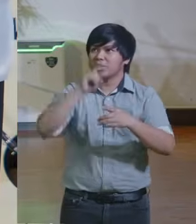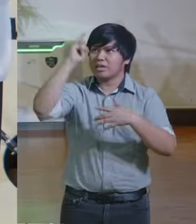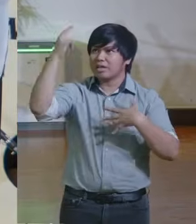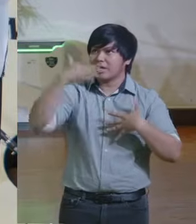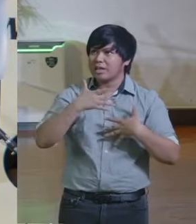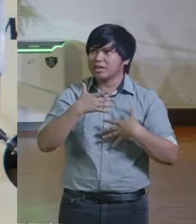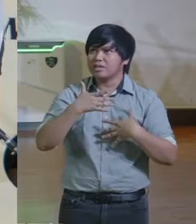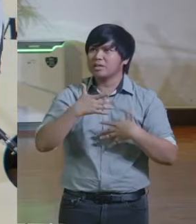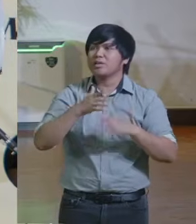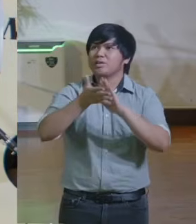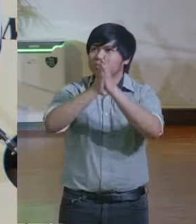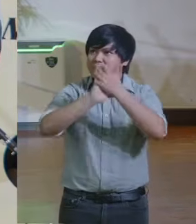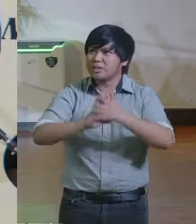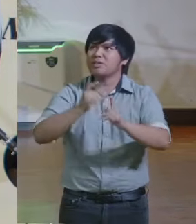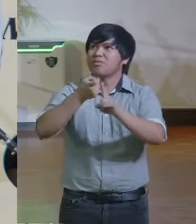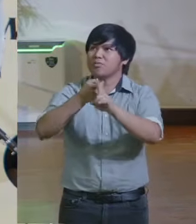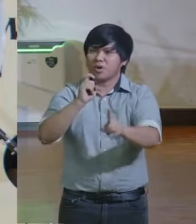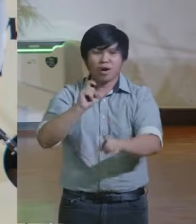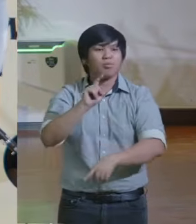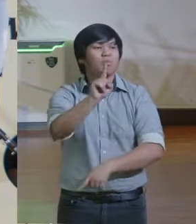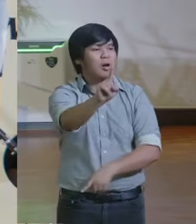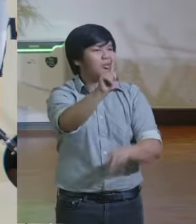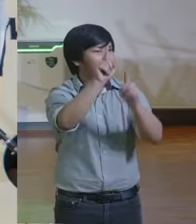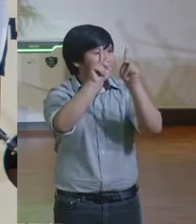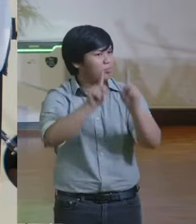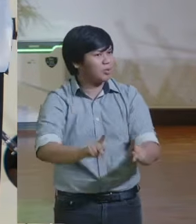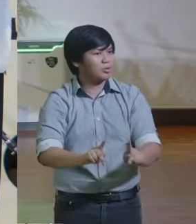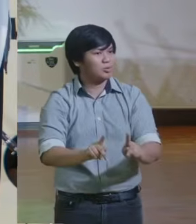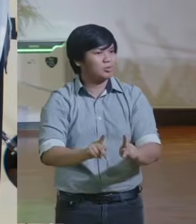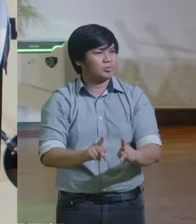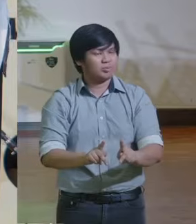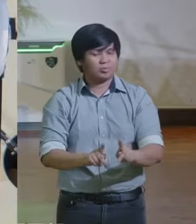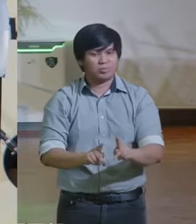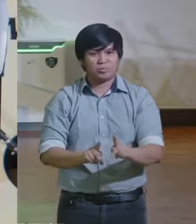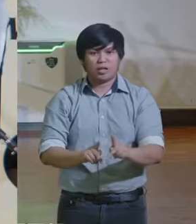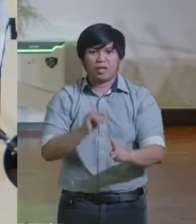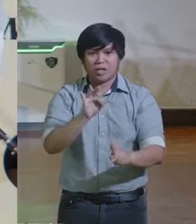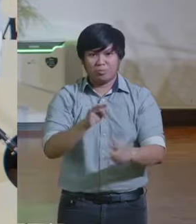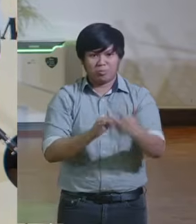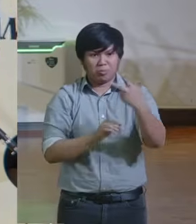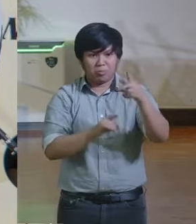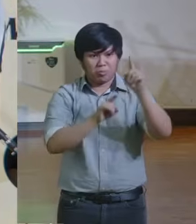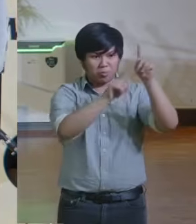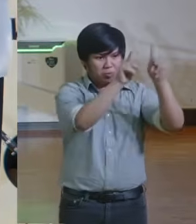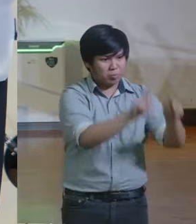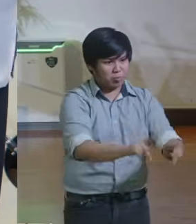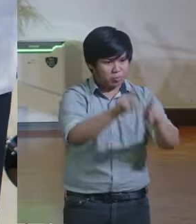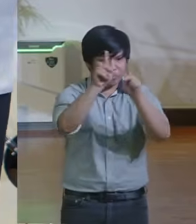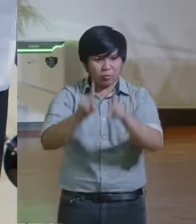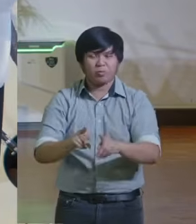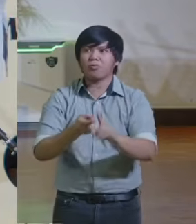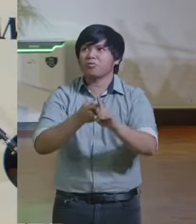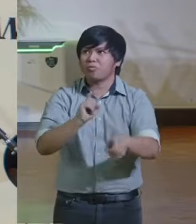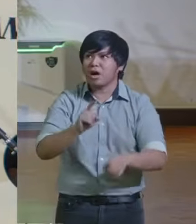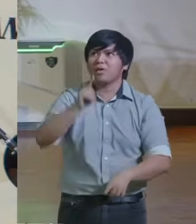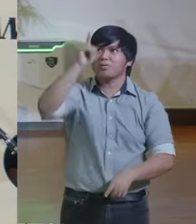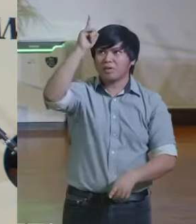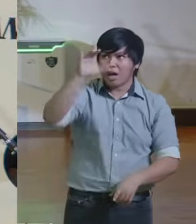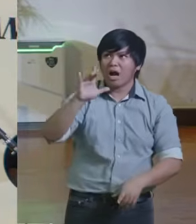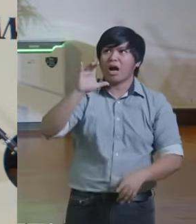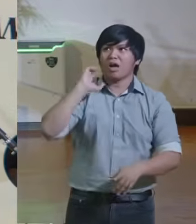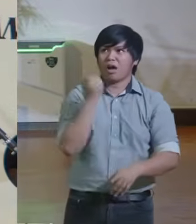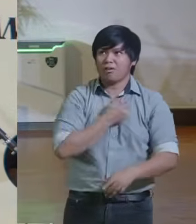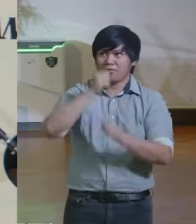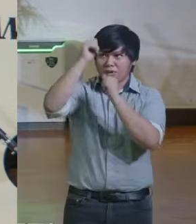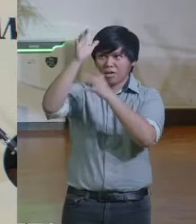you and peace from. Kung dalawa po silang persona, dapat from God our Father and from the